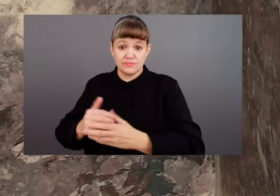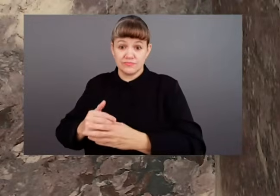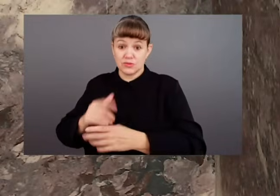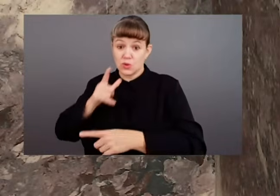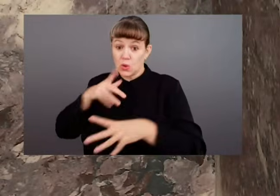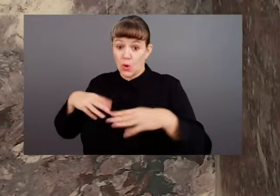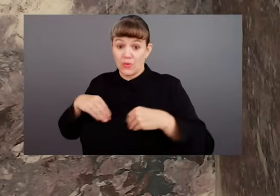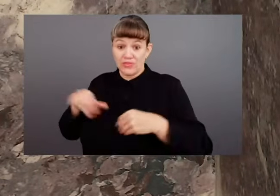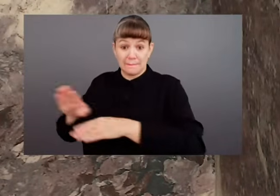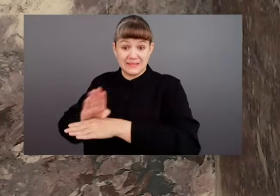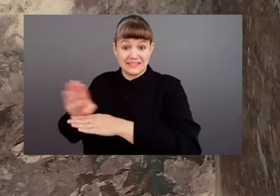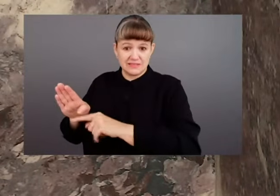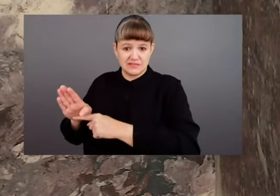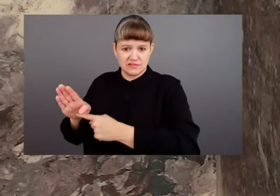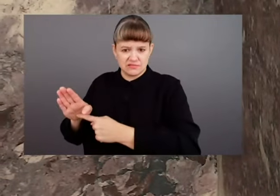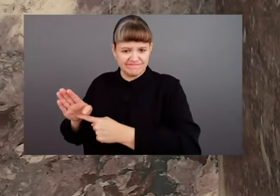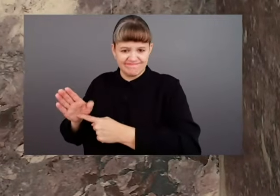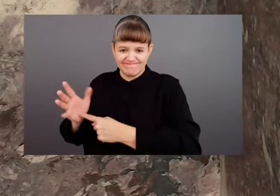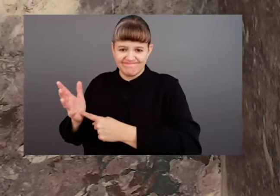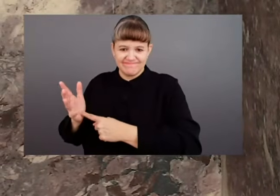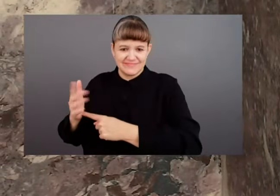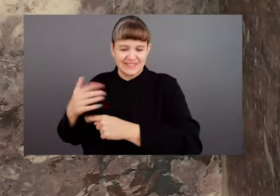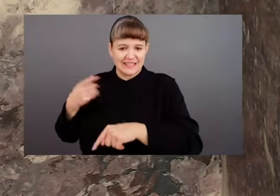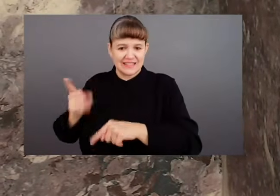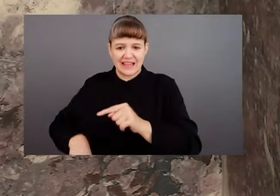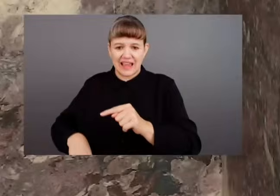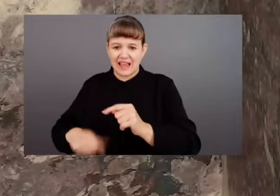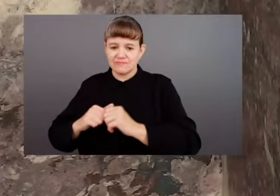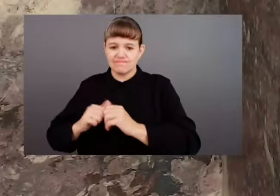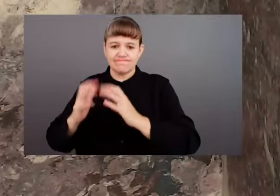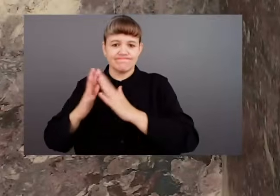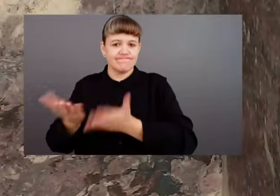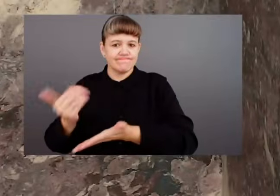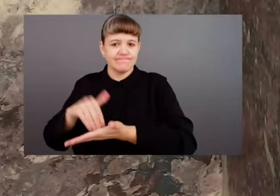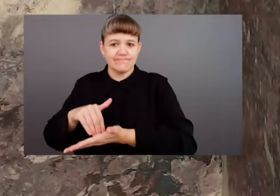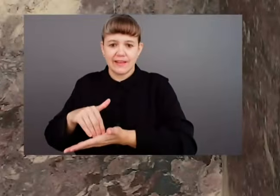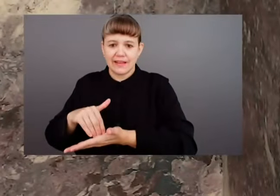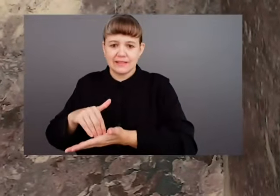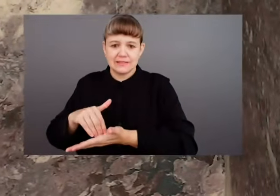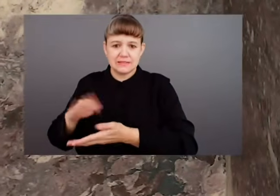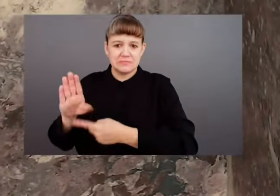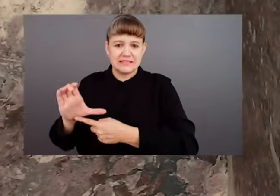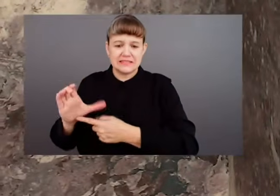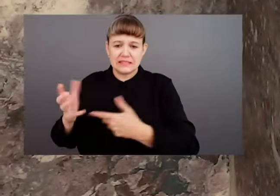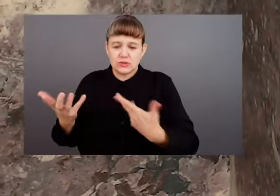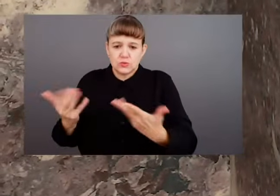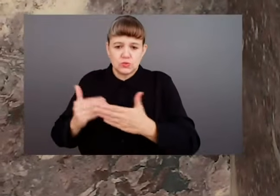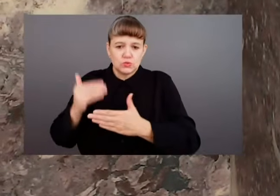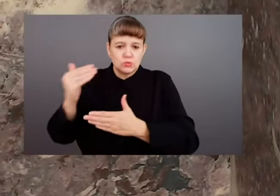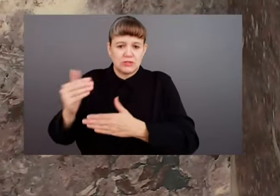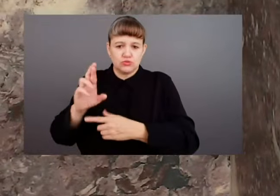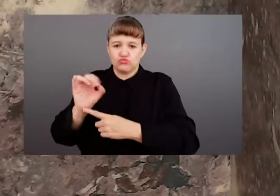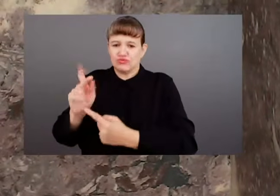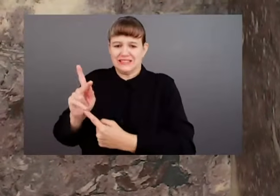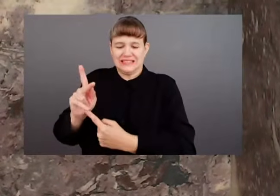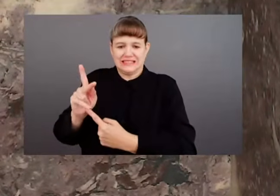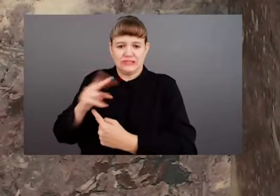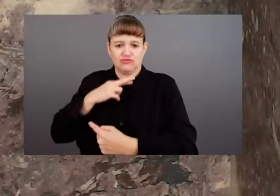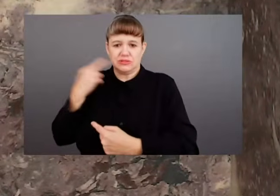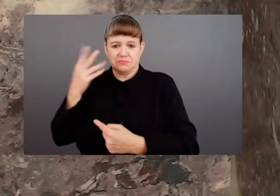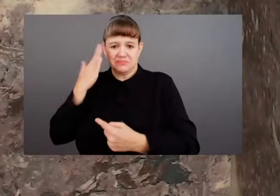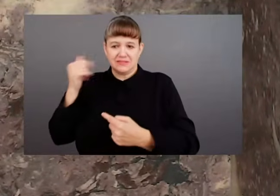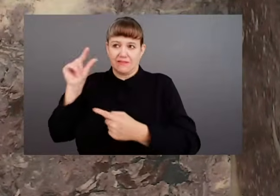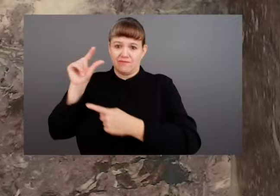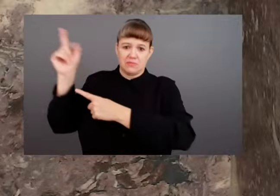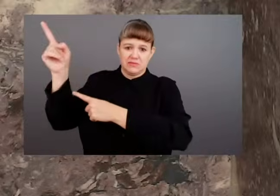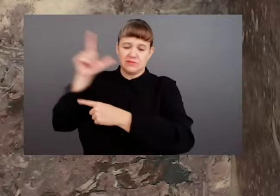risk, my money at risk," end quote. The entire community is at a breaking point. And a week from now,